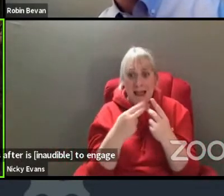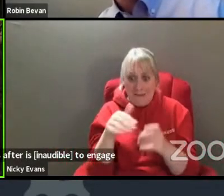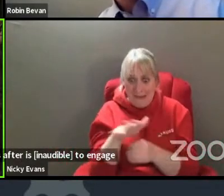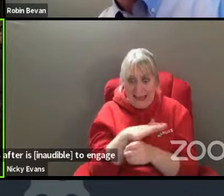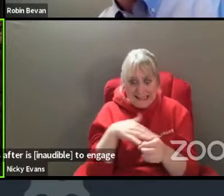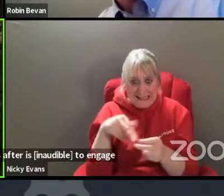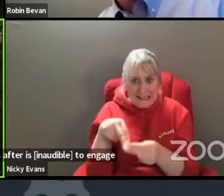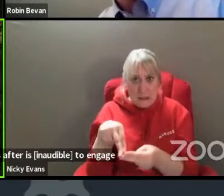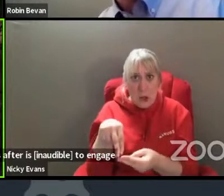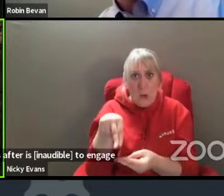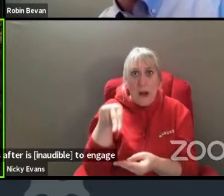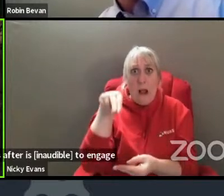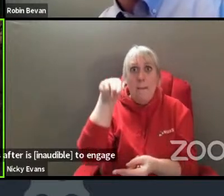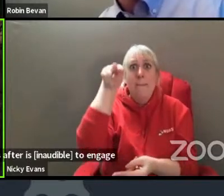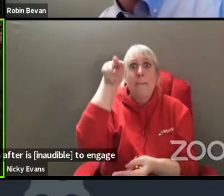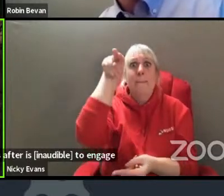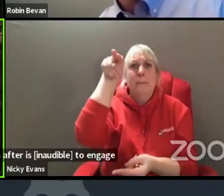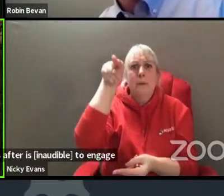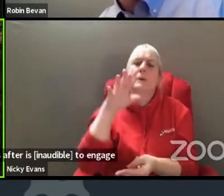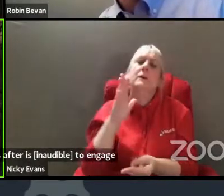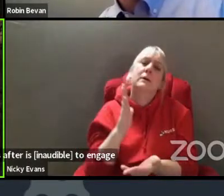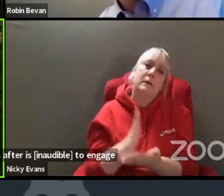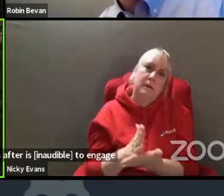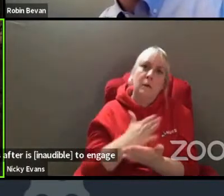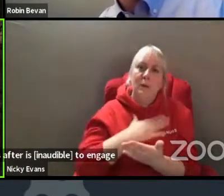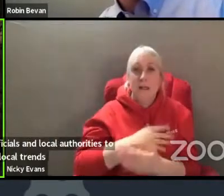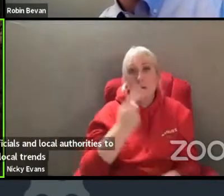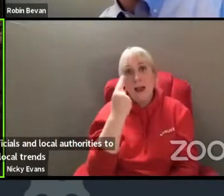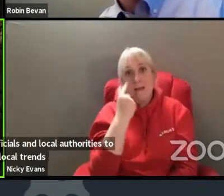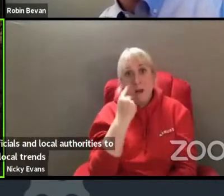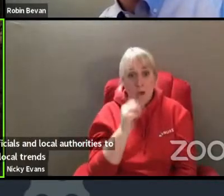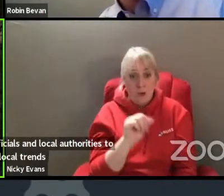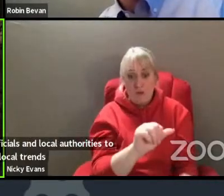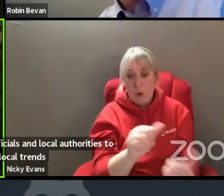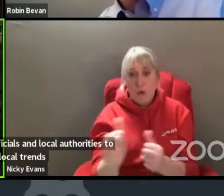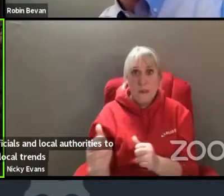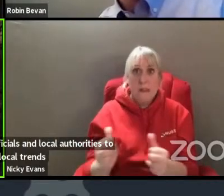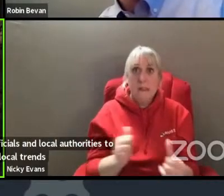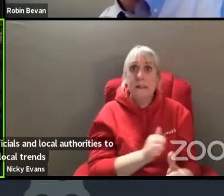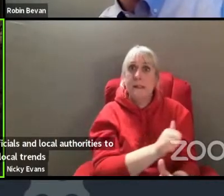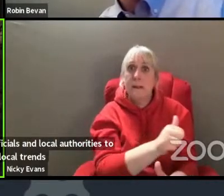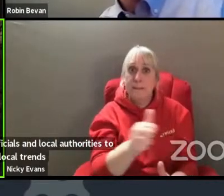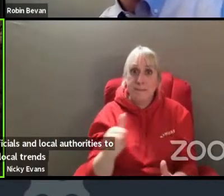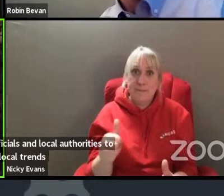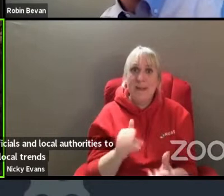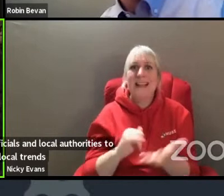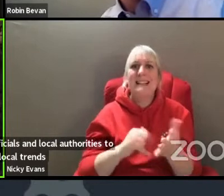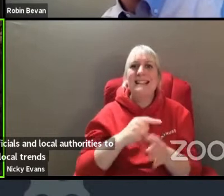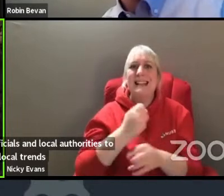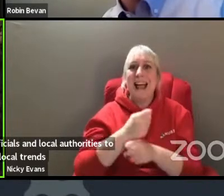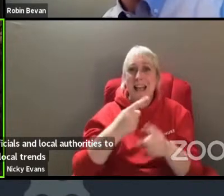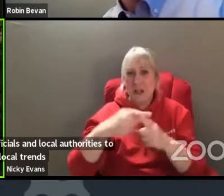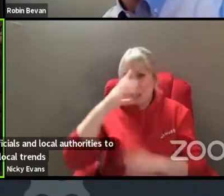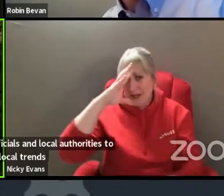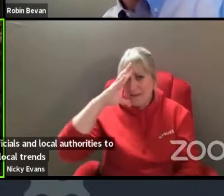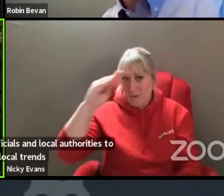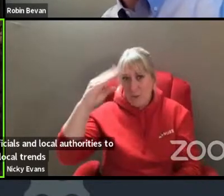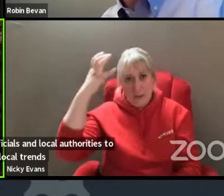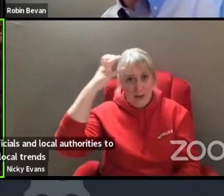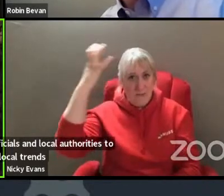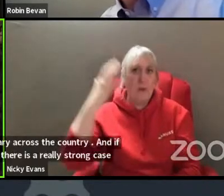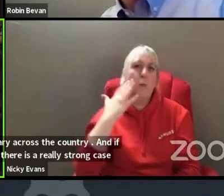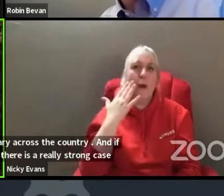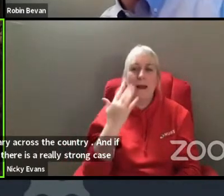strong case for looking at rotas in school operation. SAGE told the government in